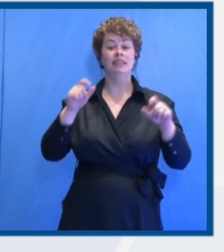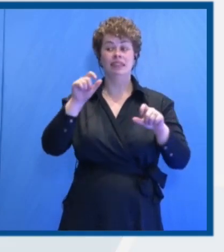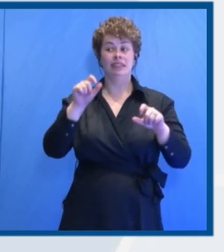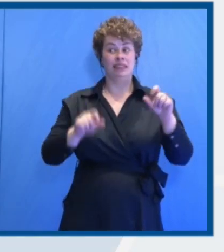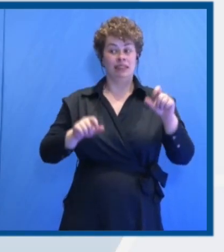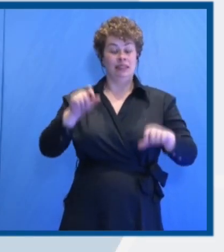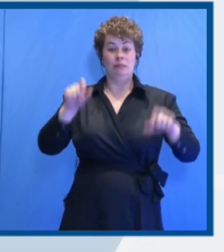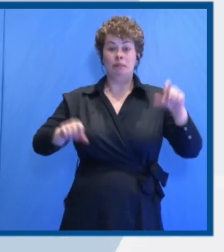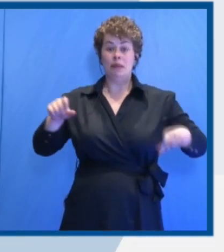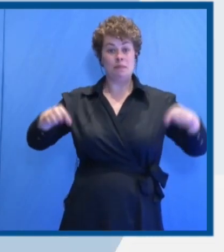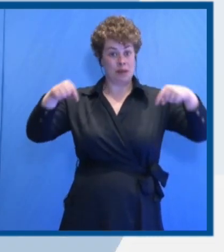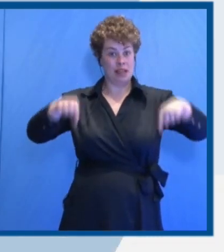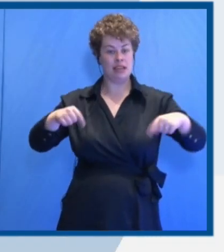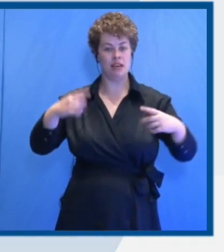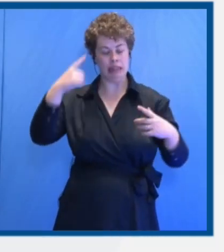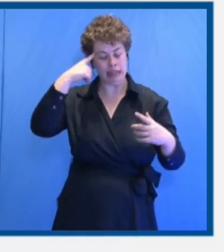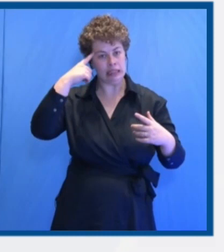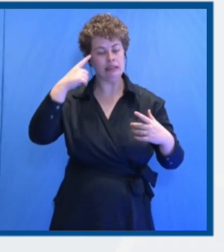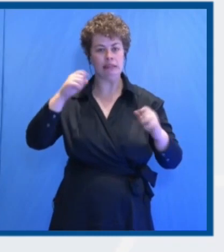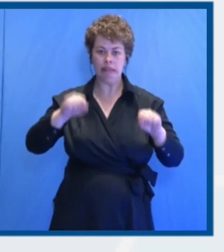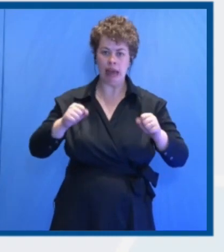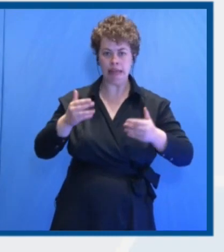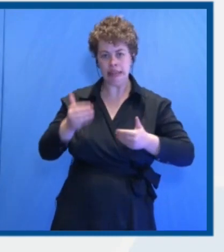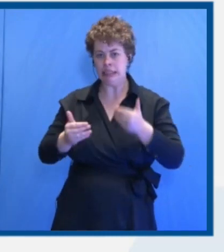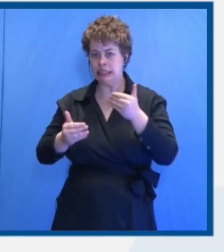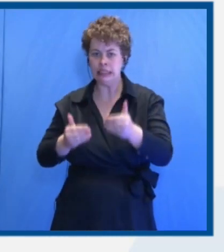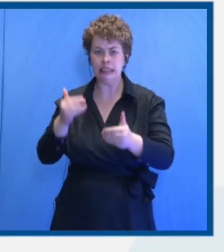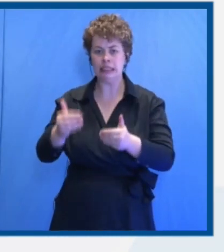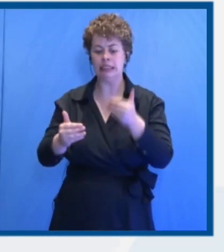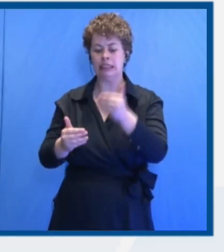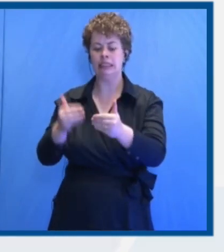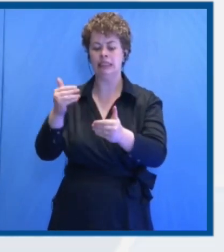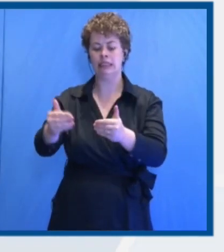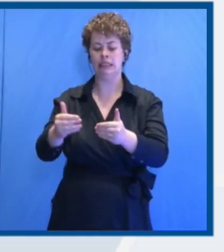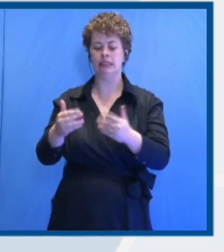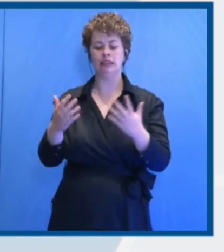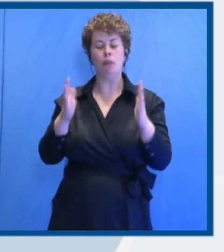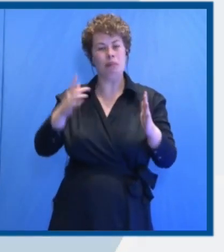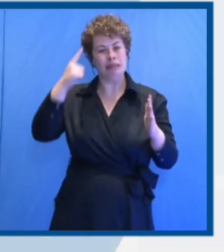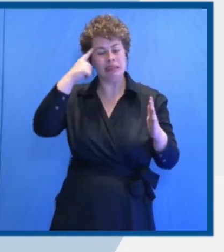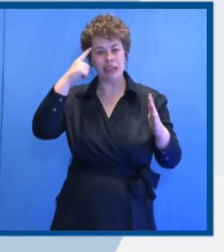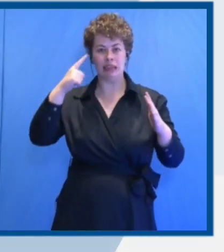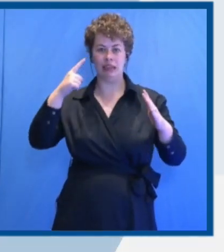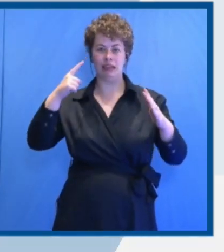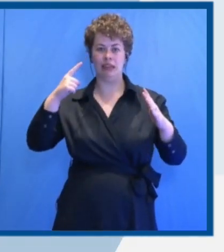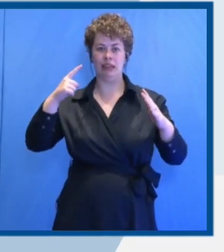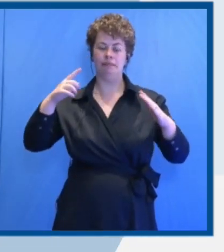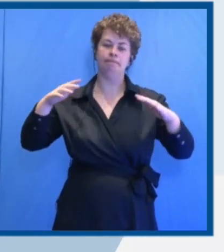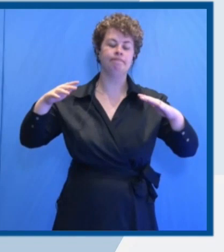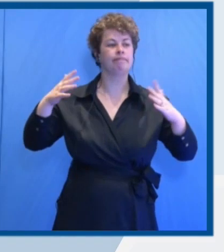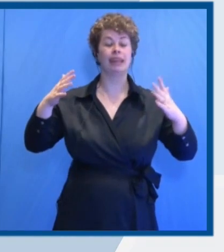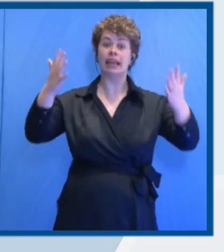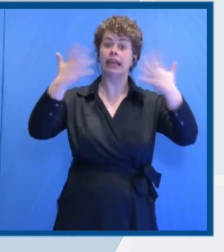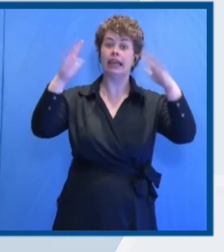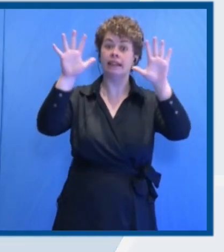carrying capacity. Indonesia proves that implementation of watershed management, forest rehabilitation, and soil conservation